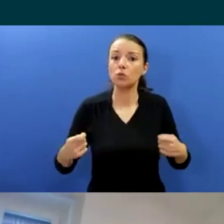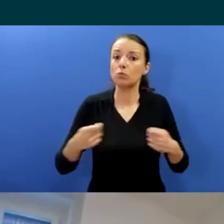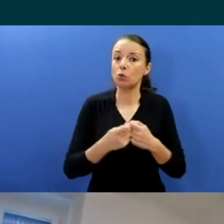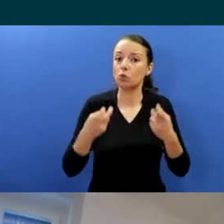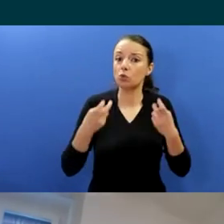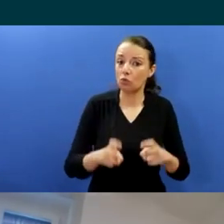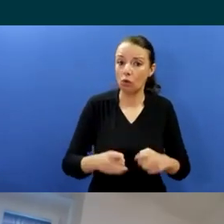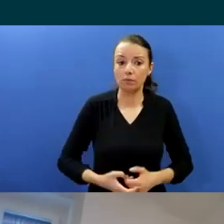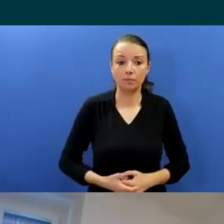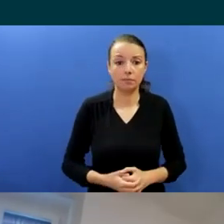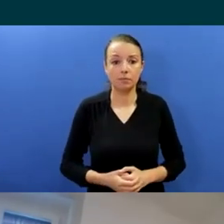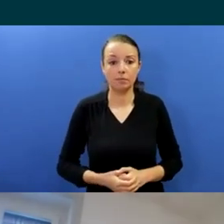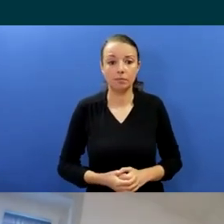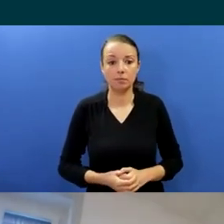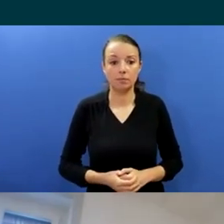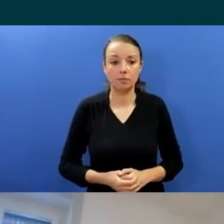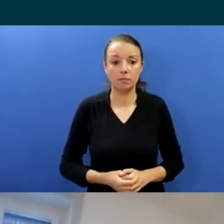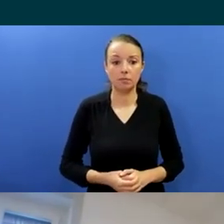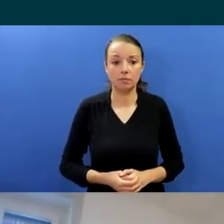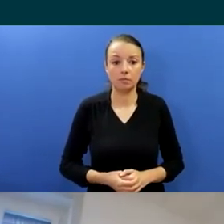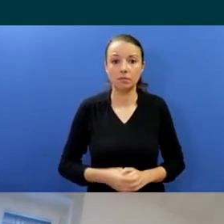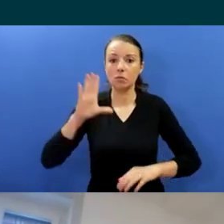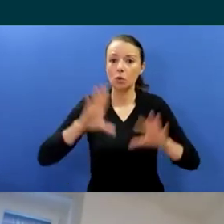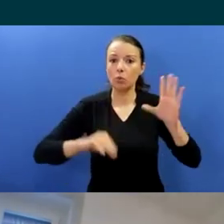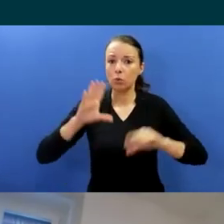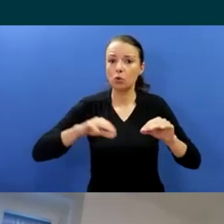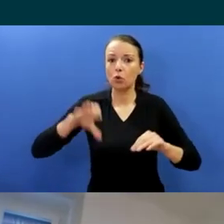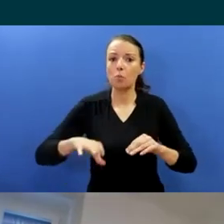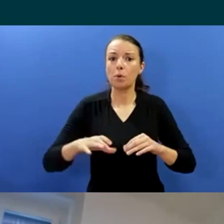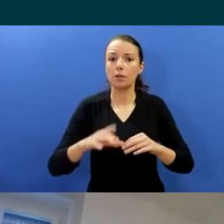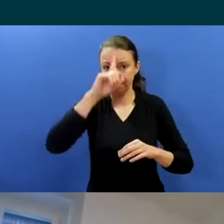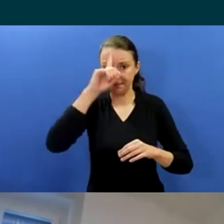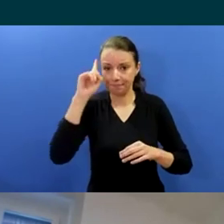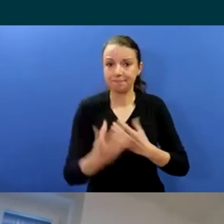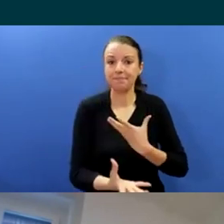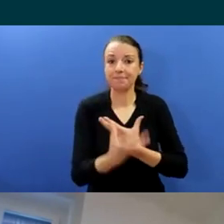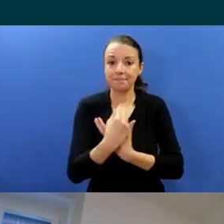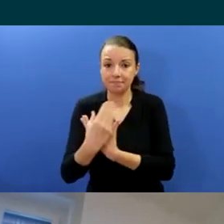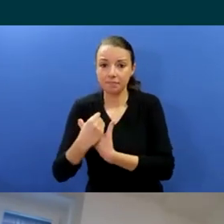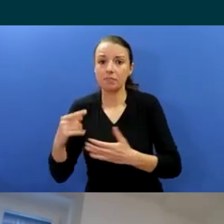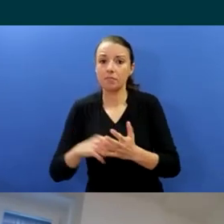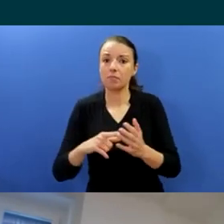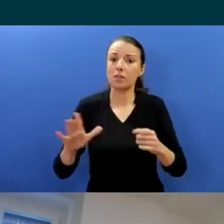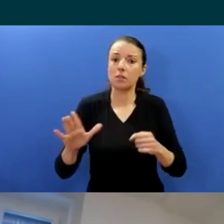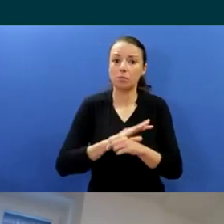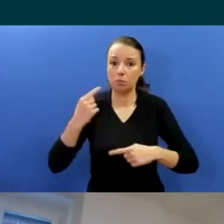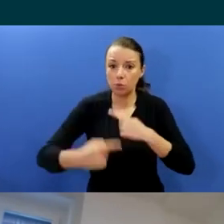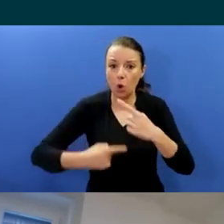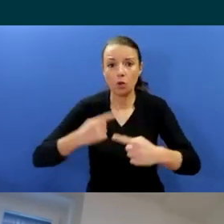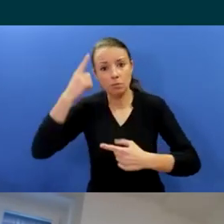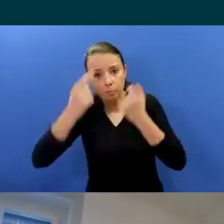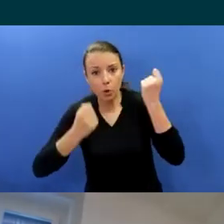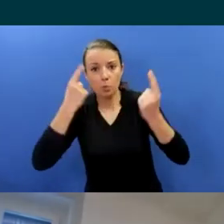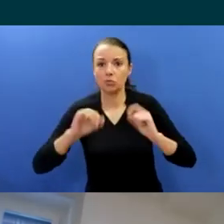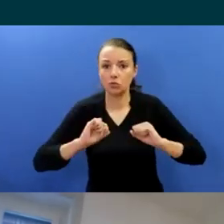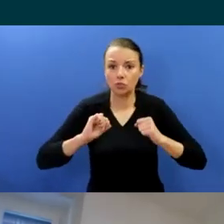participatory budget process. It's not that these ideas or these activities reduce a whole lot